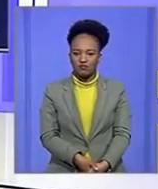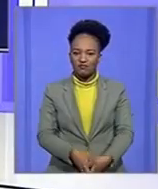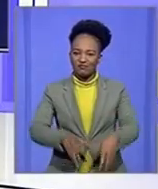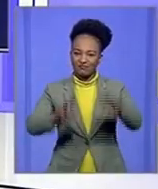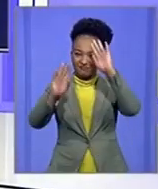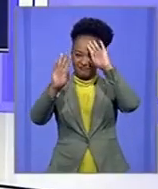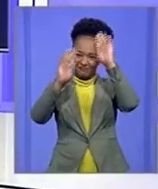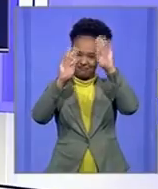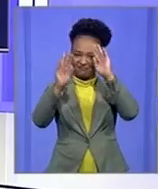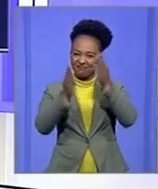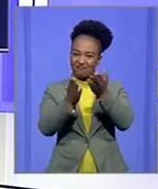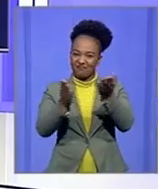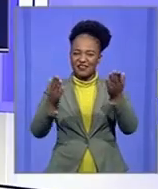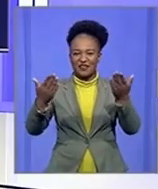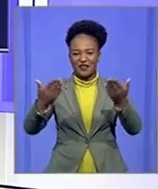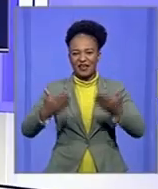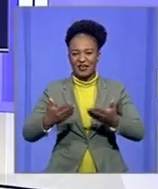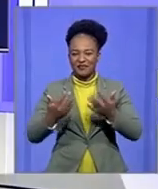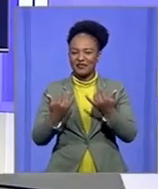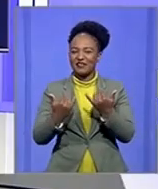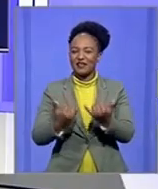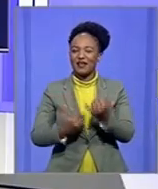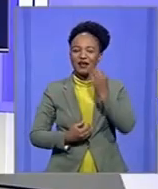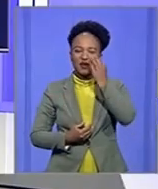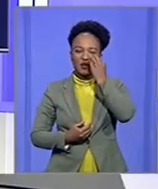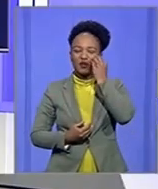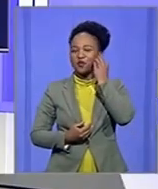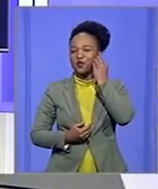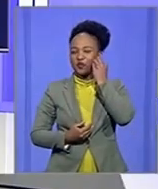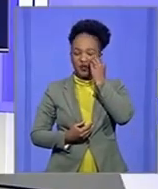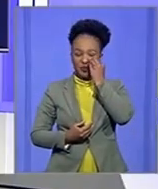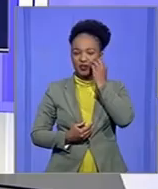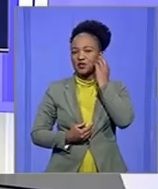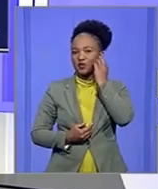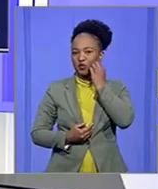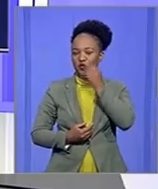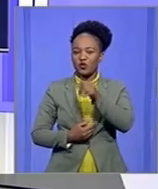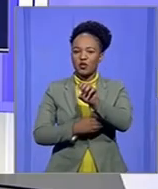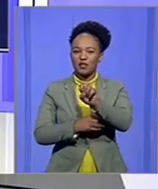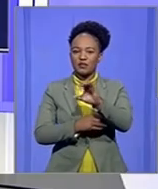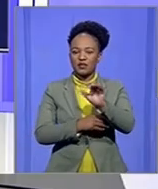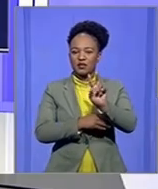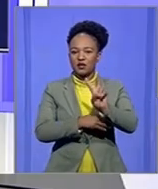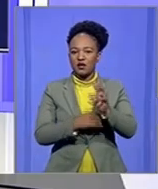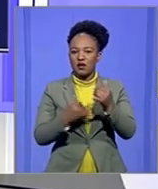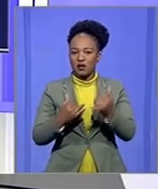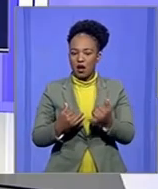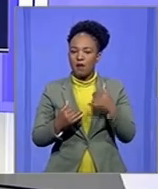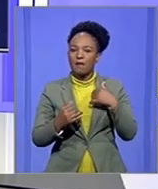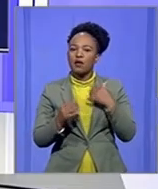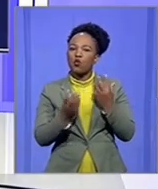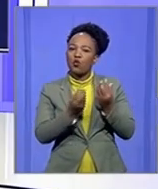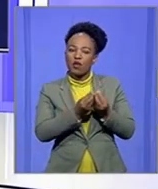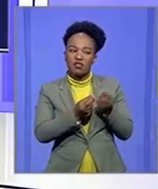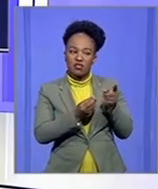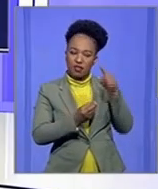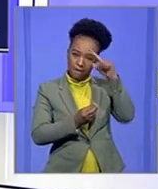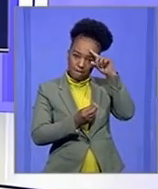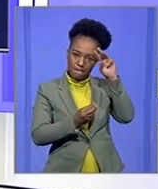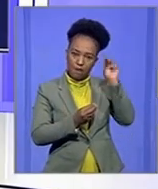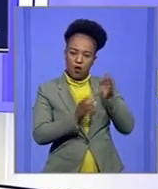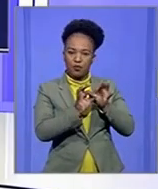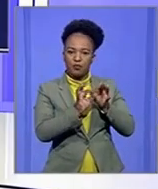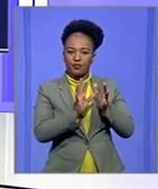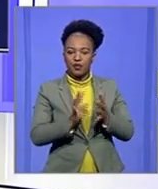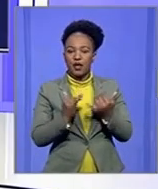Dumelang baheso la moetswe kgasong ena ya ditaba tsa Sesotho ho SABC2. Ke tsamaya le Mpoti me puong ya matsoho, empa ha re qale ka dihlooho